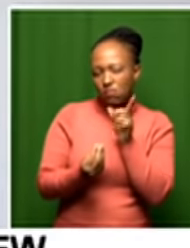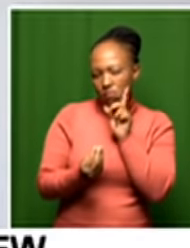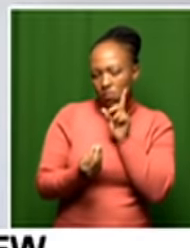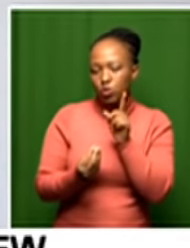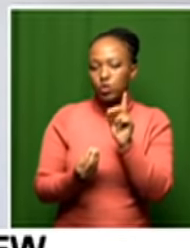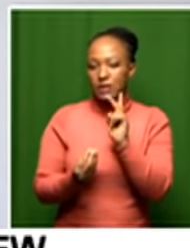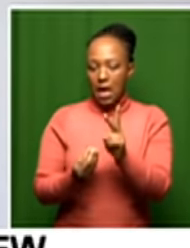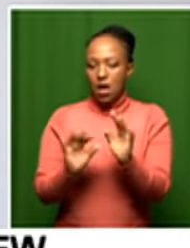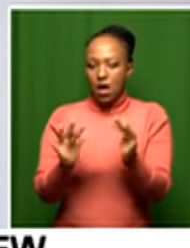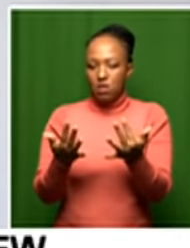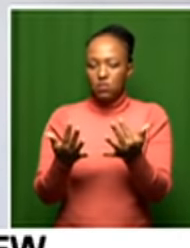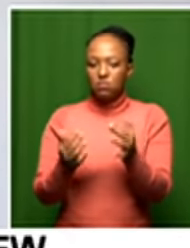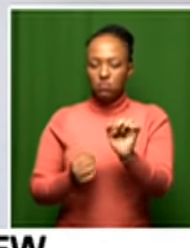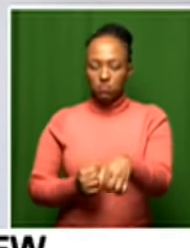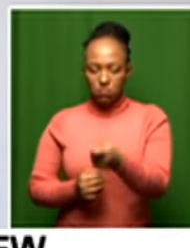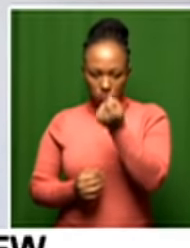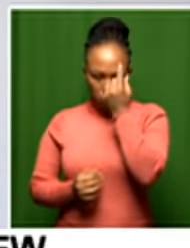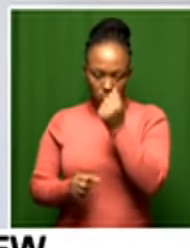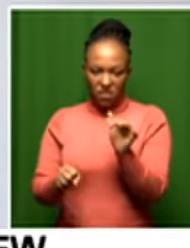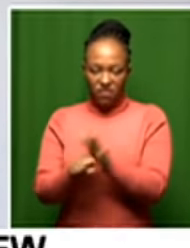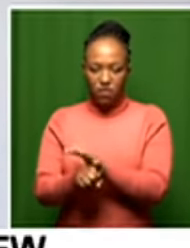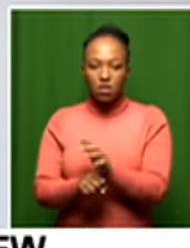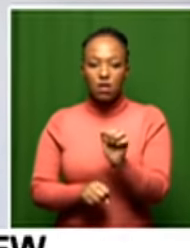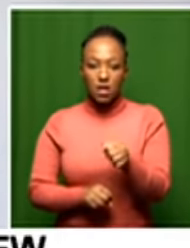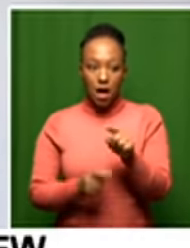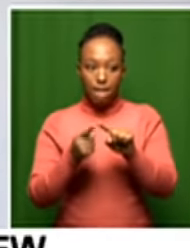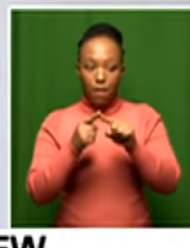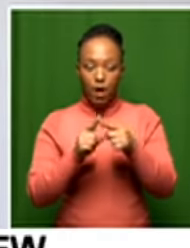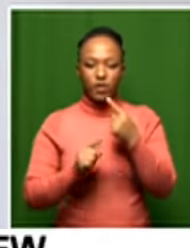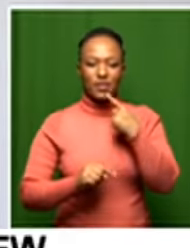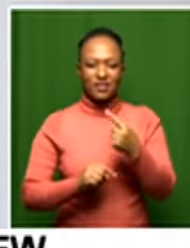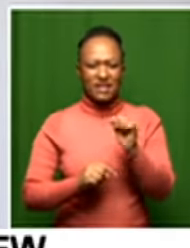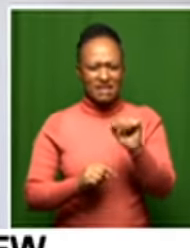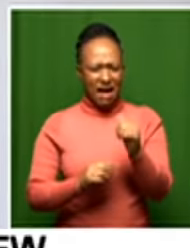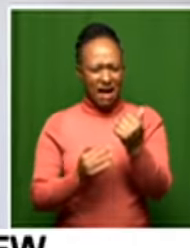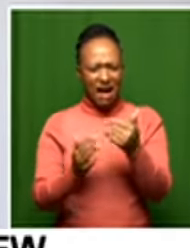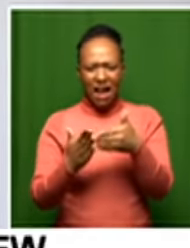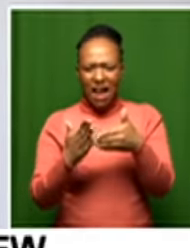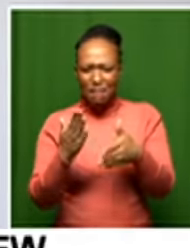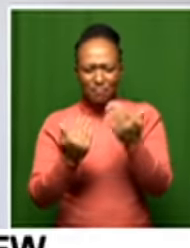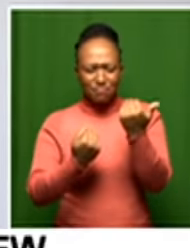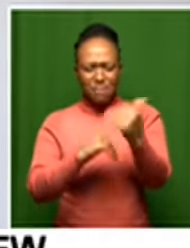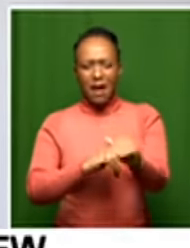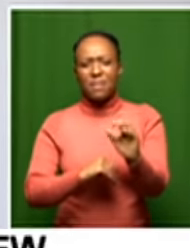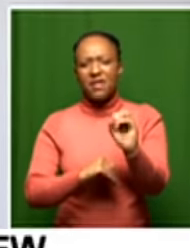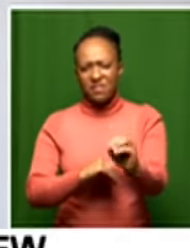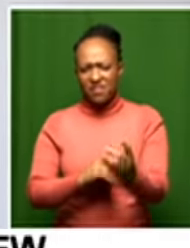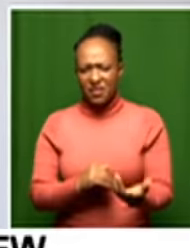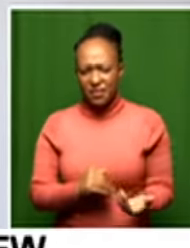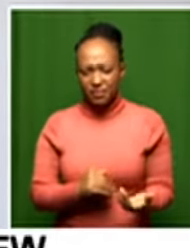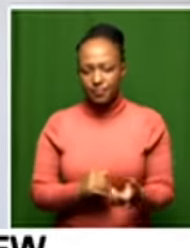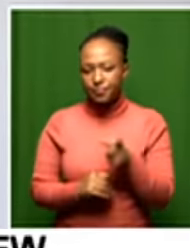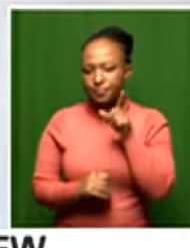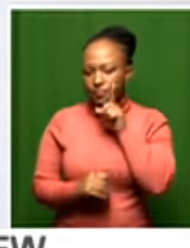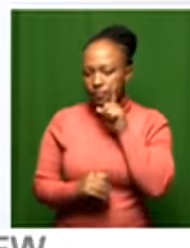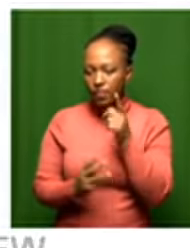them. I do get your point that there are certainly limitations in the data. If we look